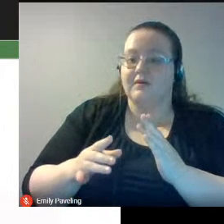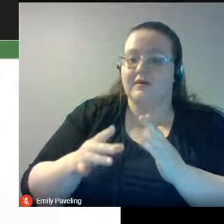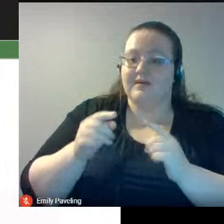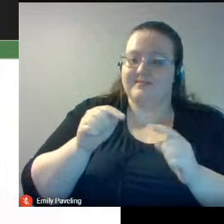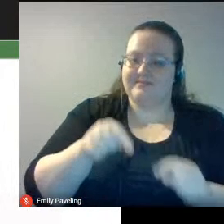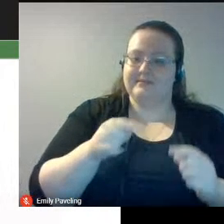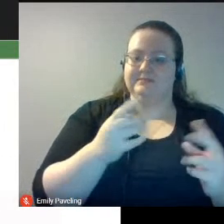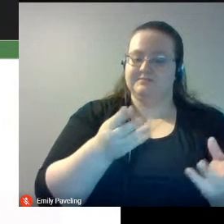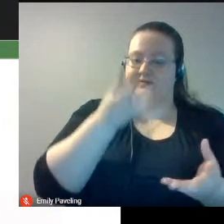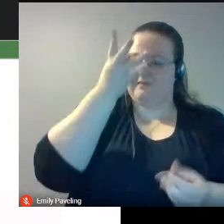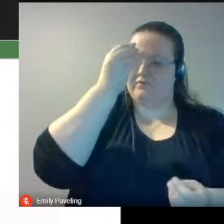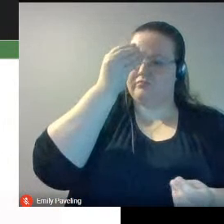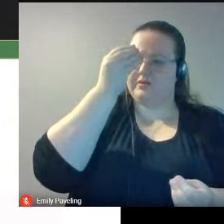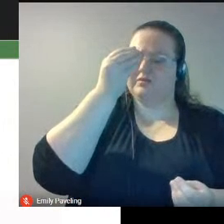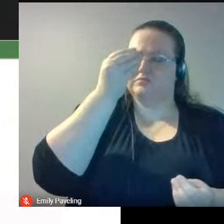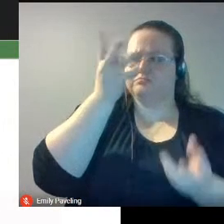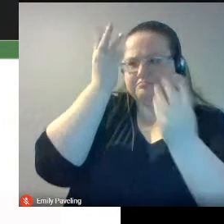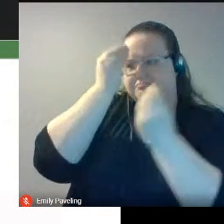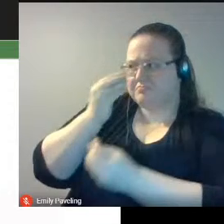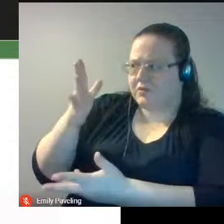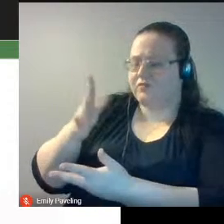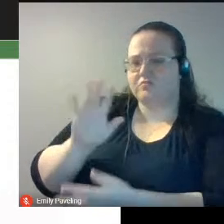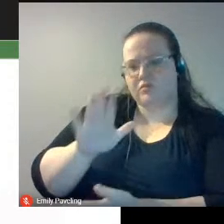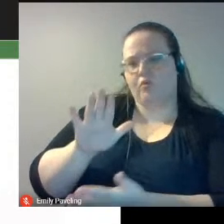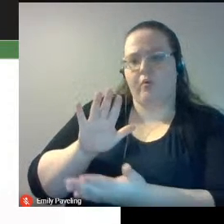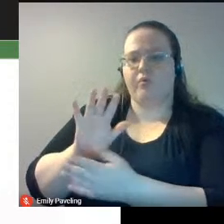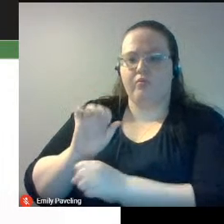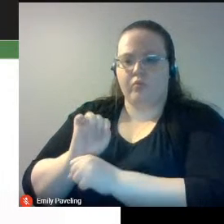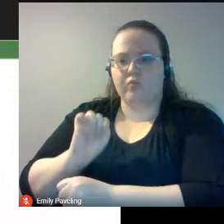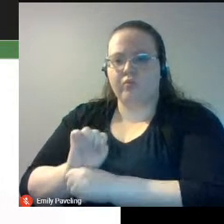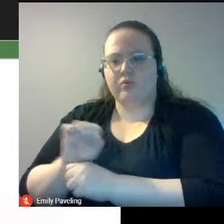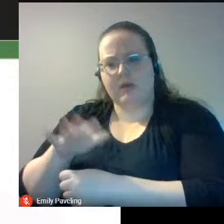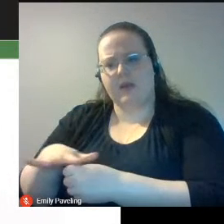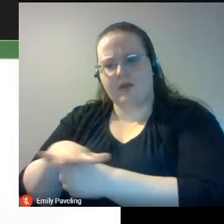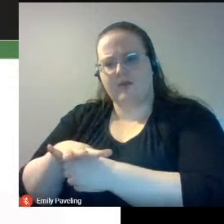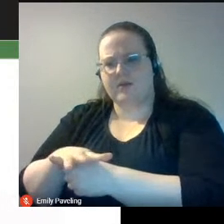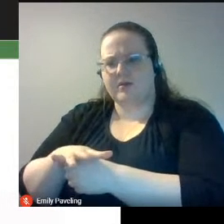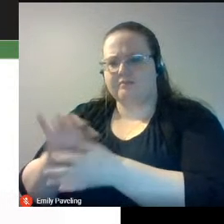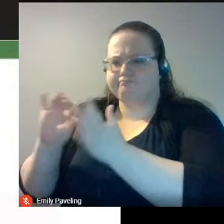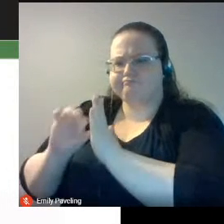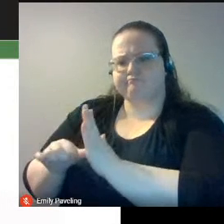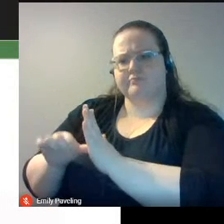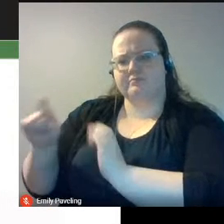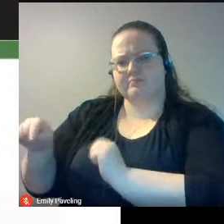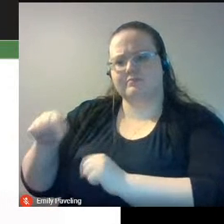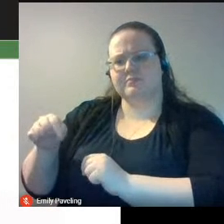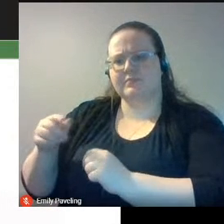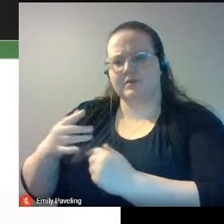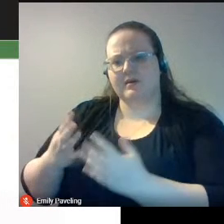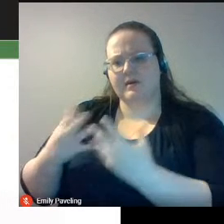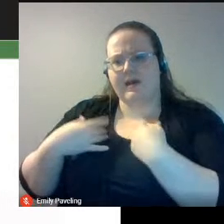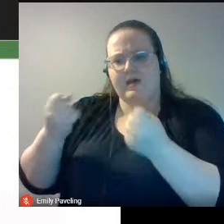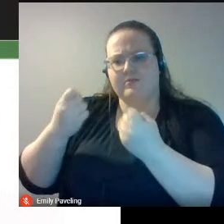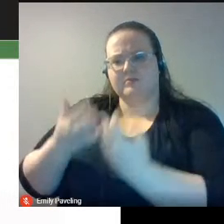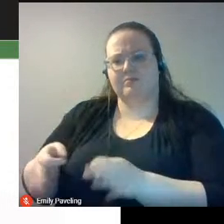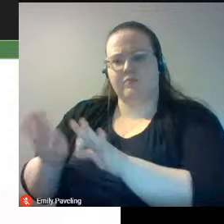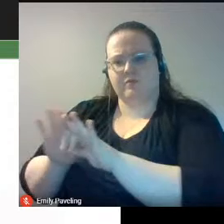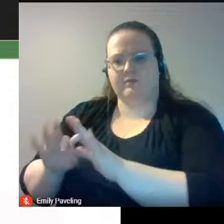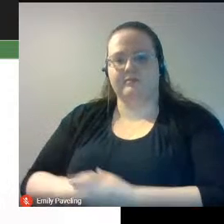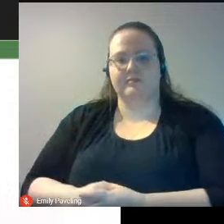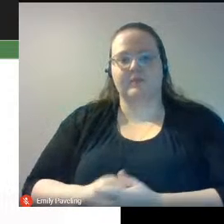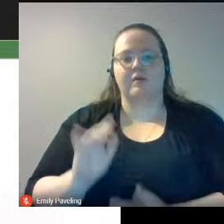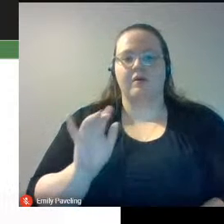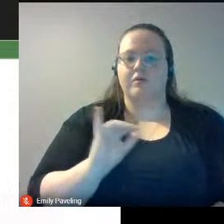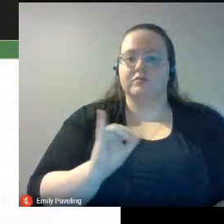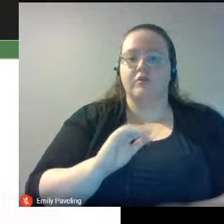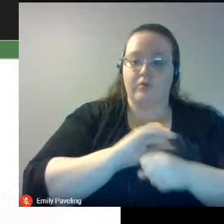Along with these steps, knowing what to do if you've been exposed to COVID-19 is another key way to protect yourself and your community.